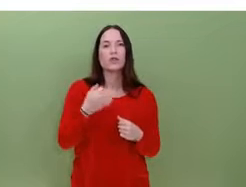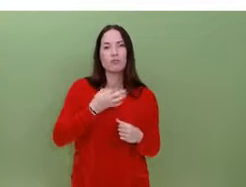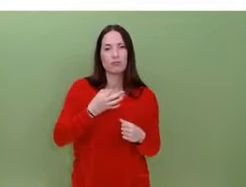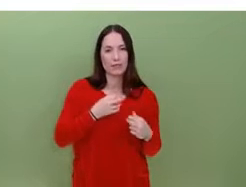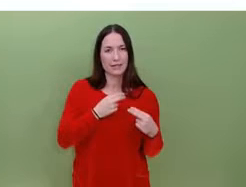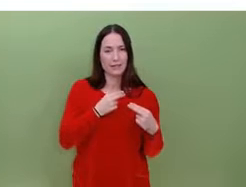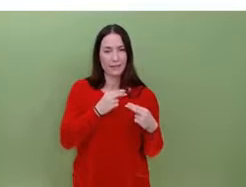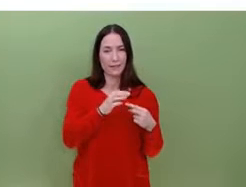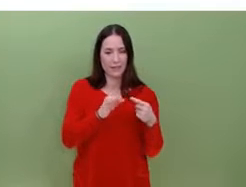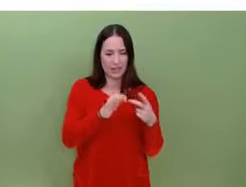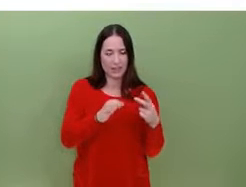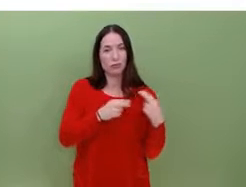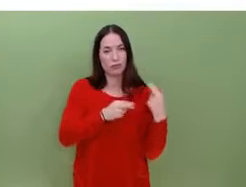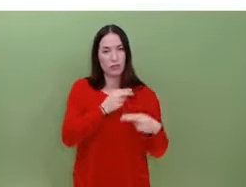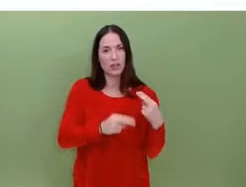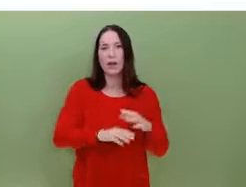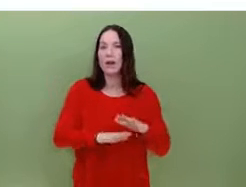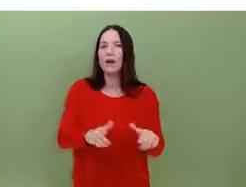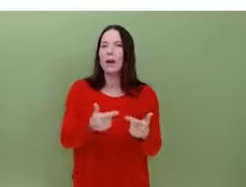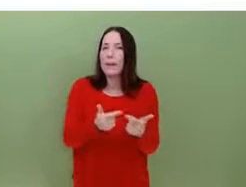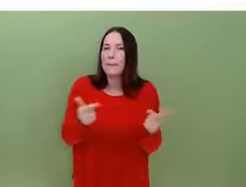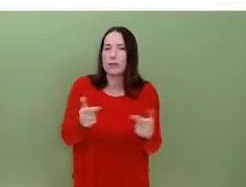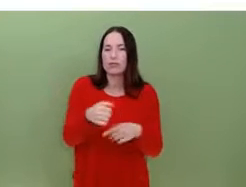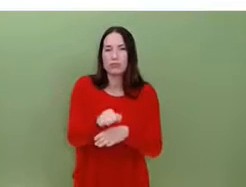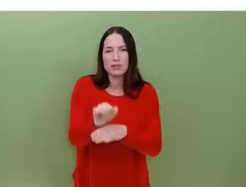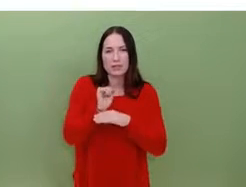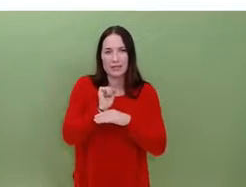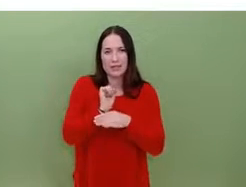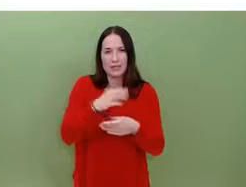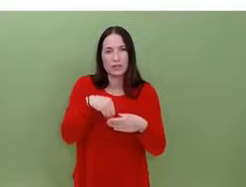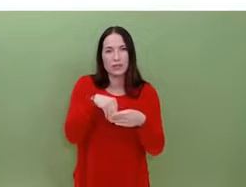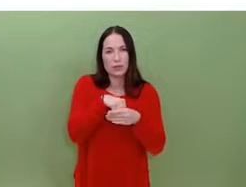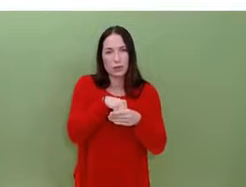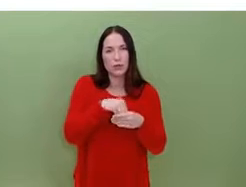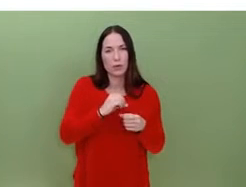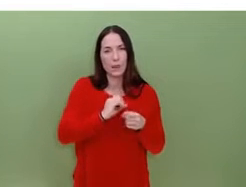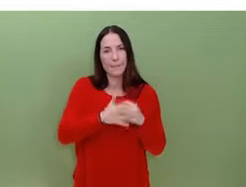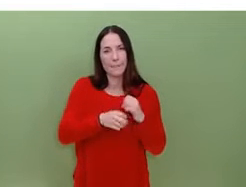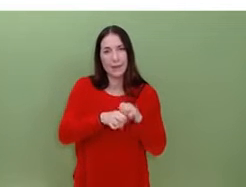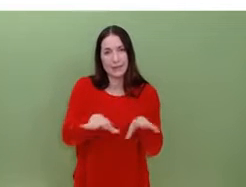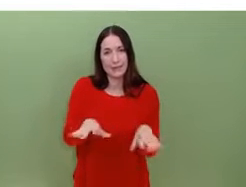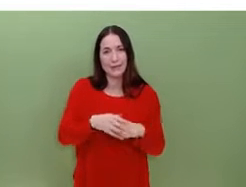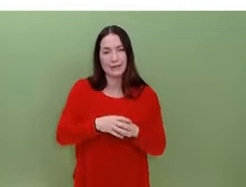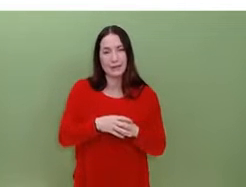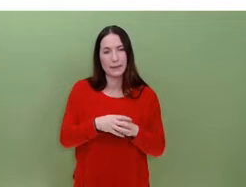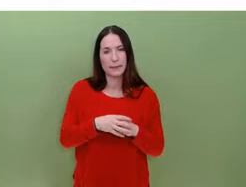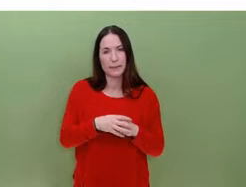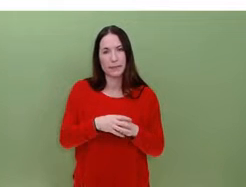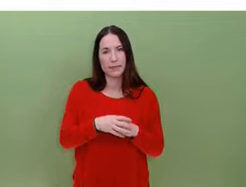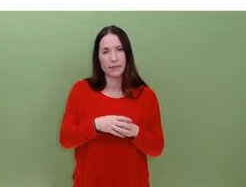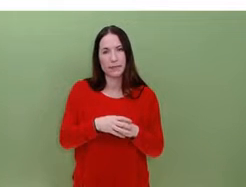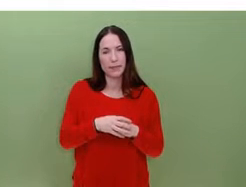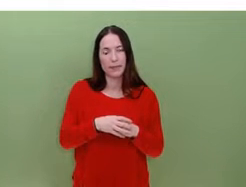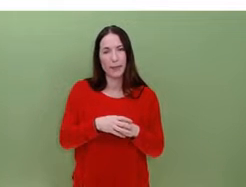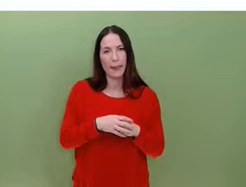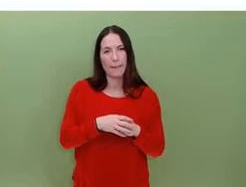as much protection in this context as we had hoped. What it means